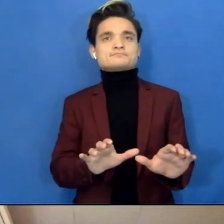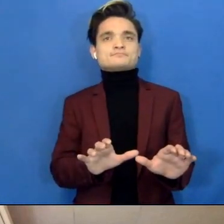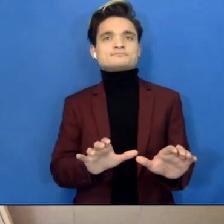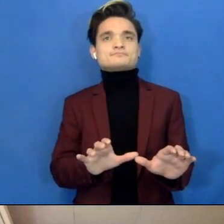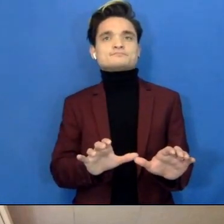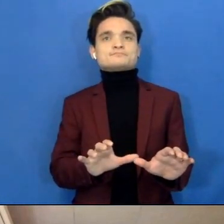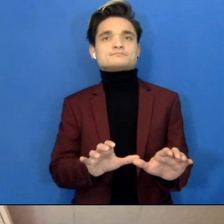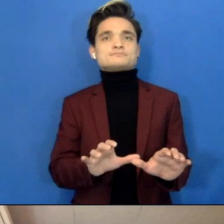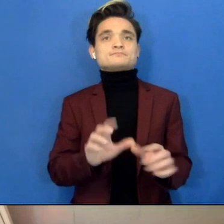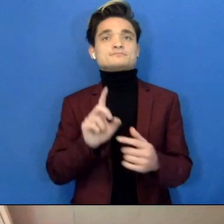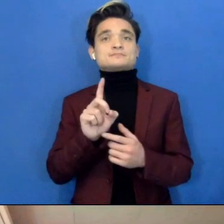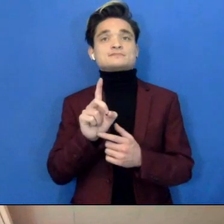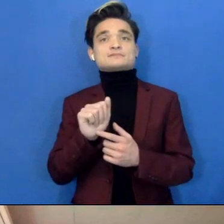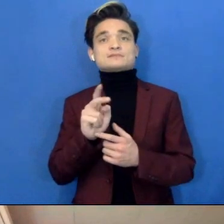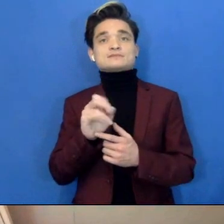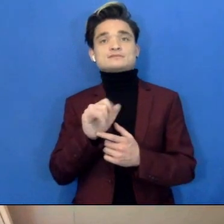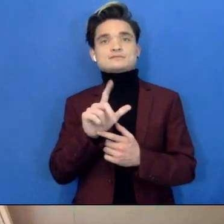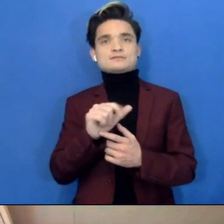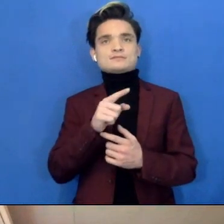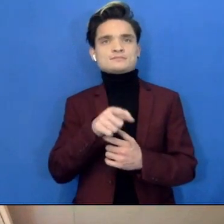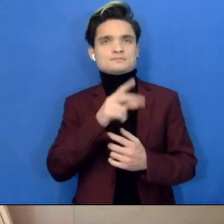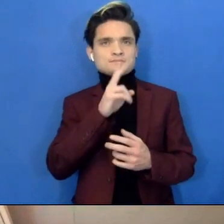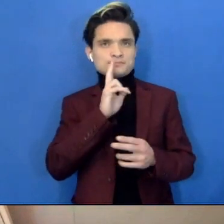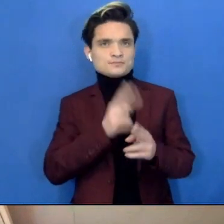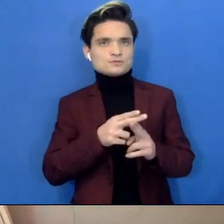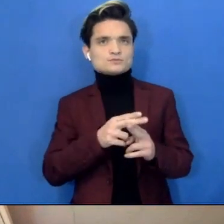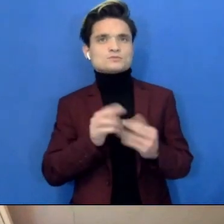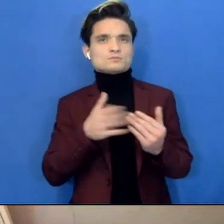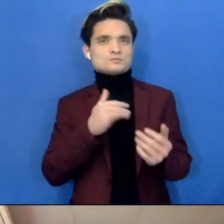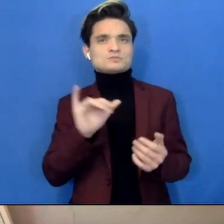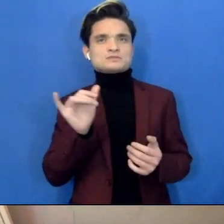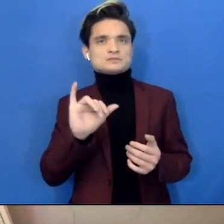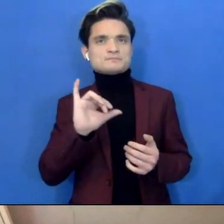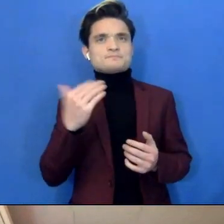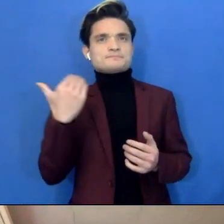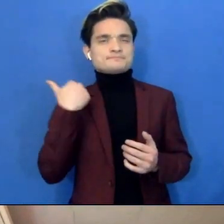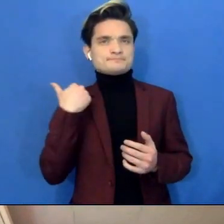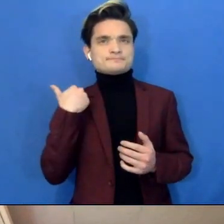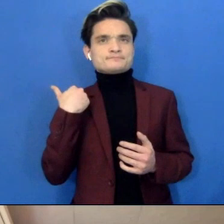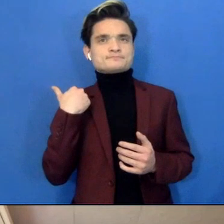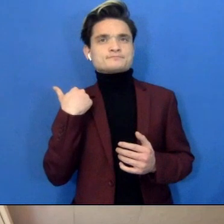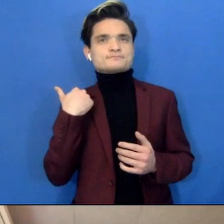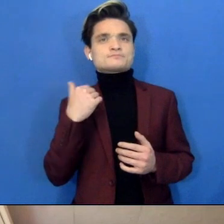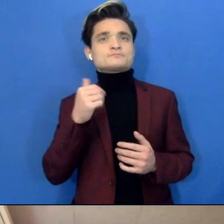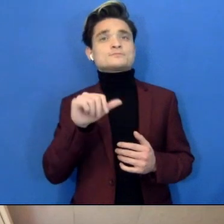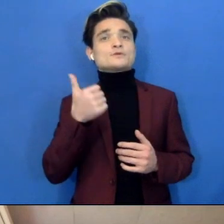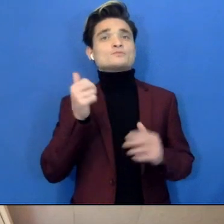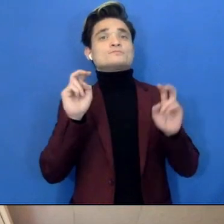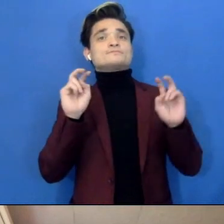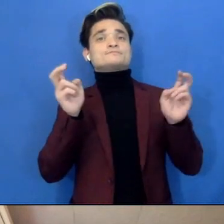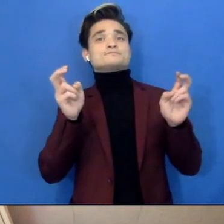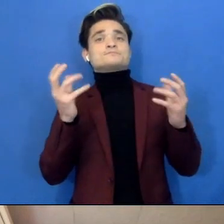So another topic that Daniela actually brought up in her paper, which is called, I read, the